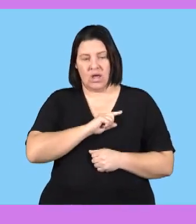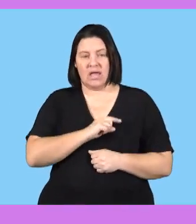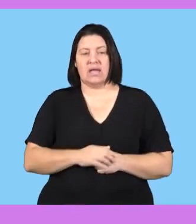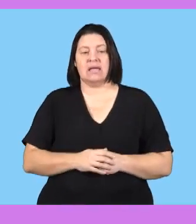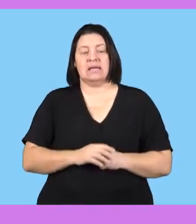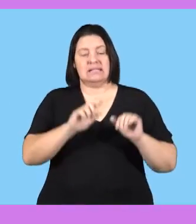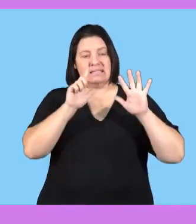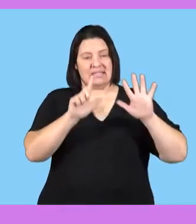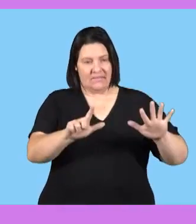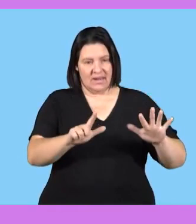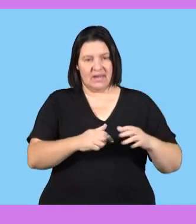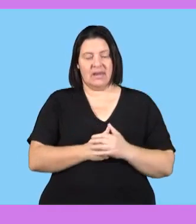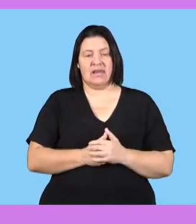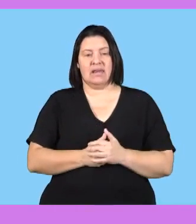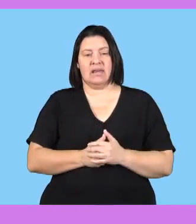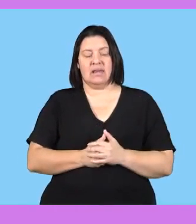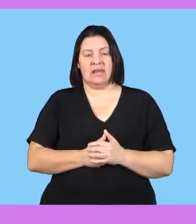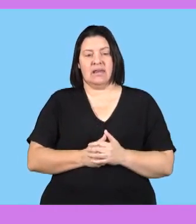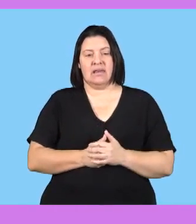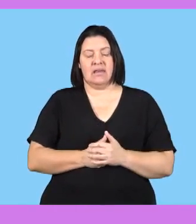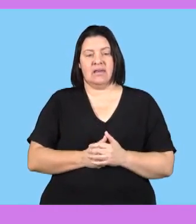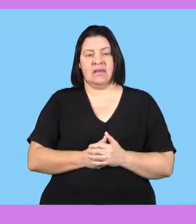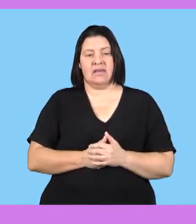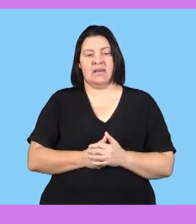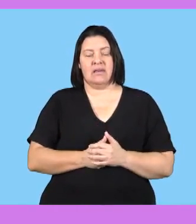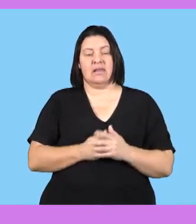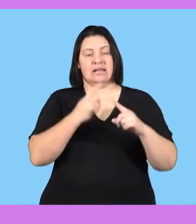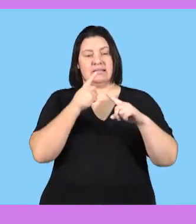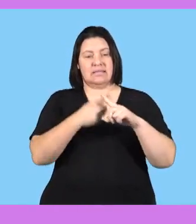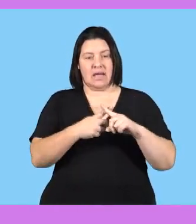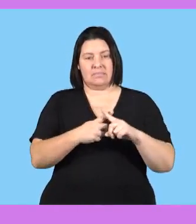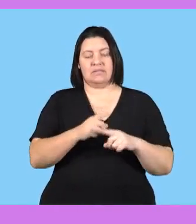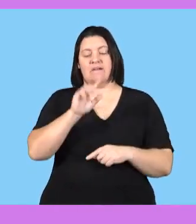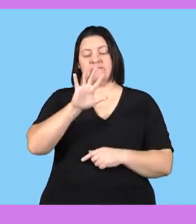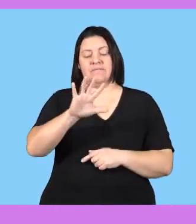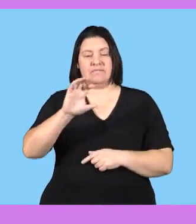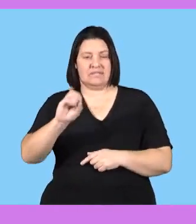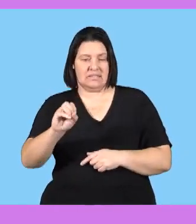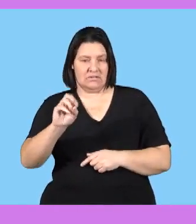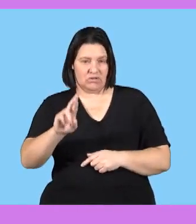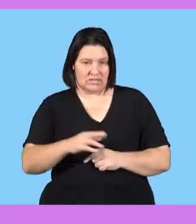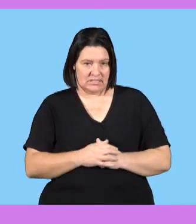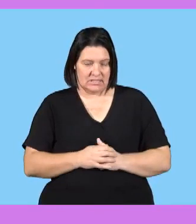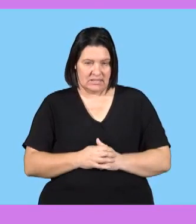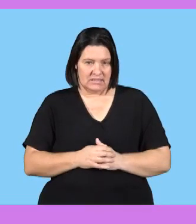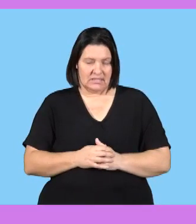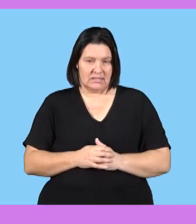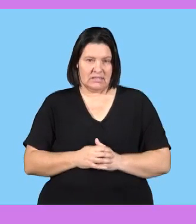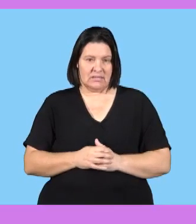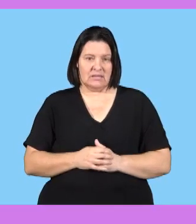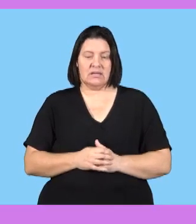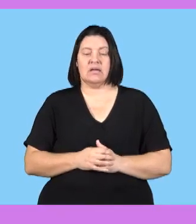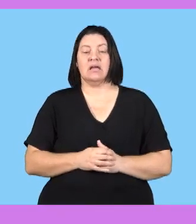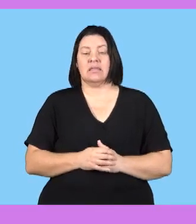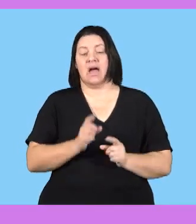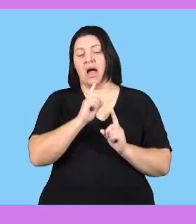therefore 7 will be, for 7, we will say 7 multiplied by 50